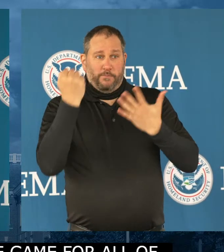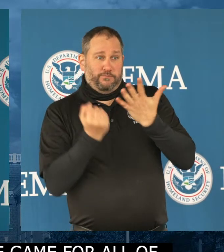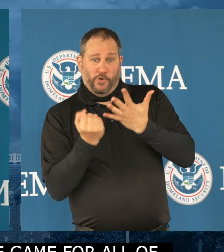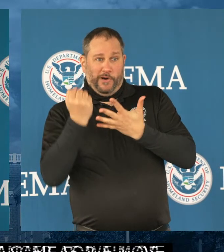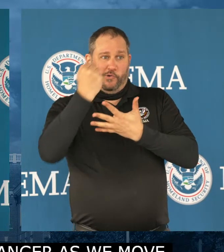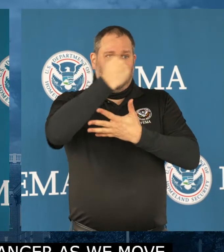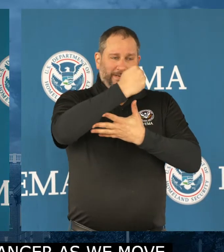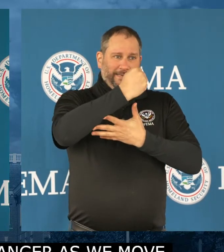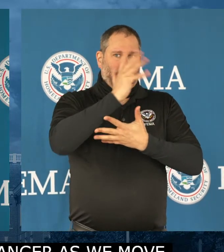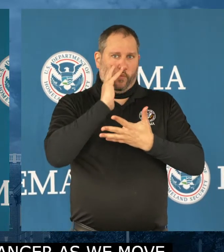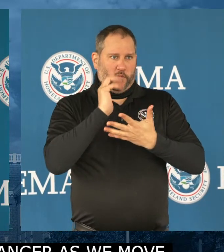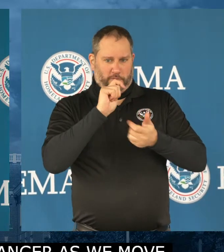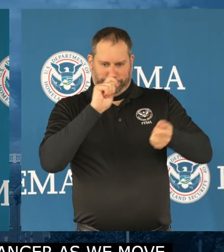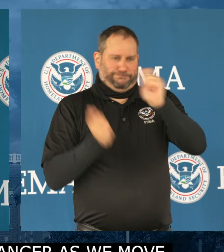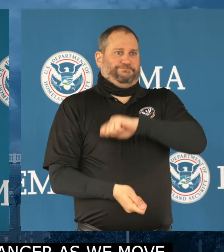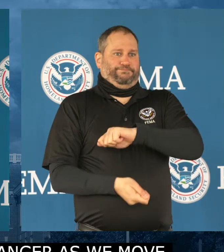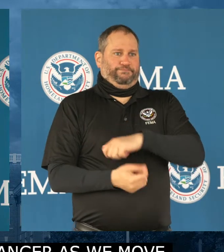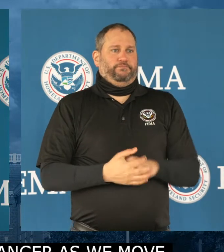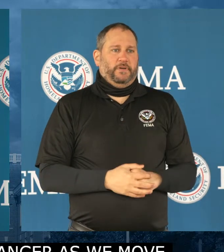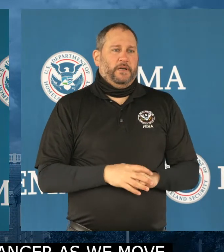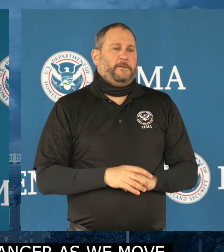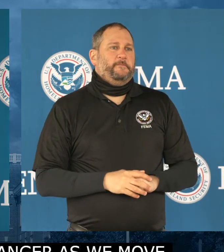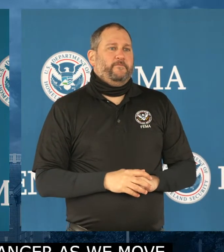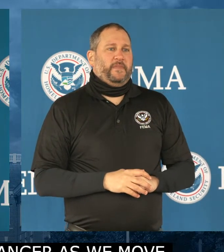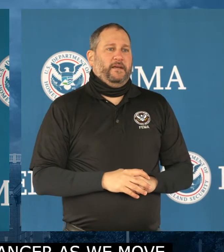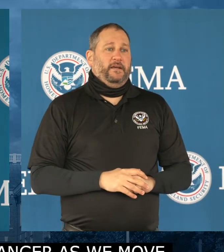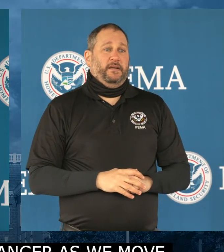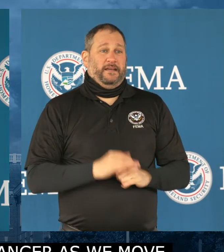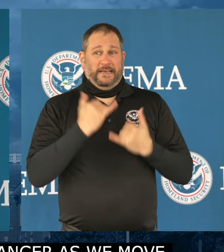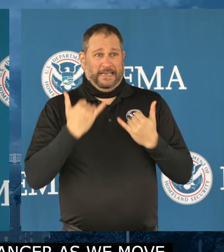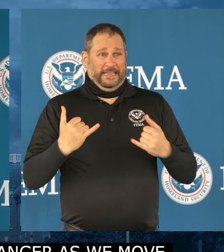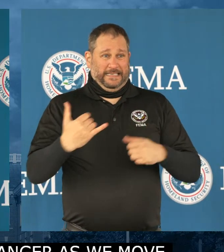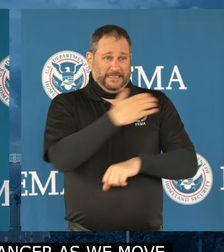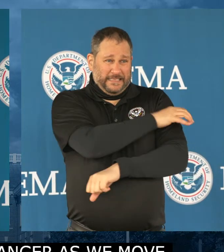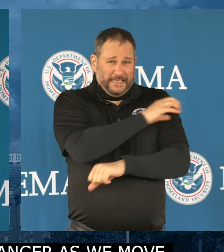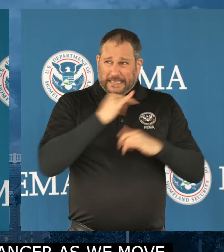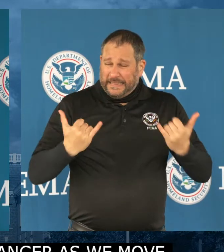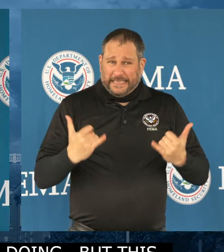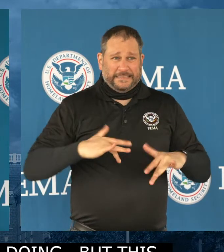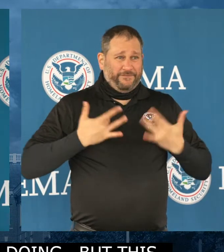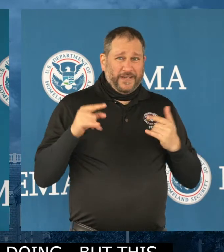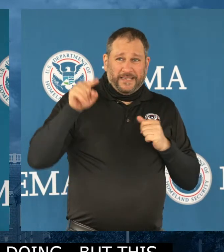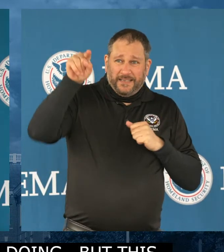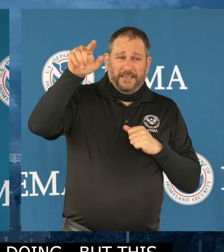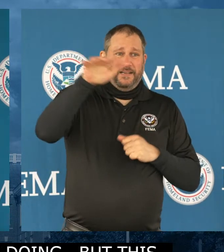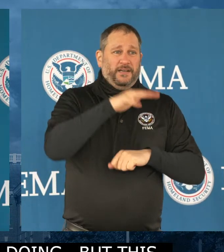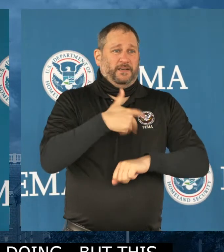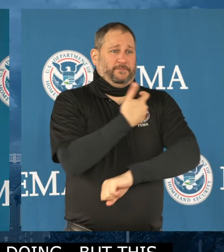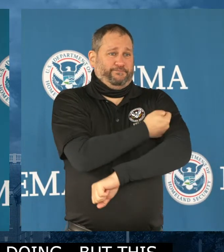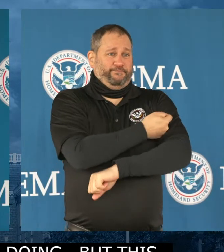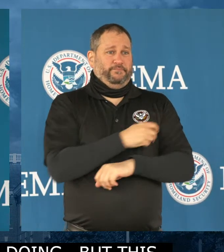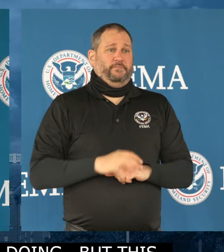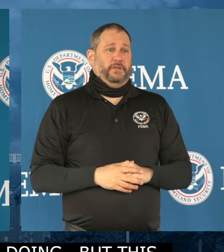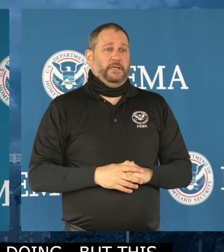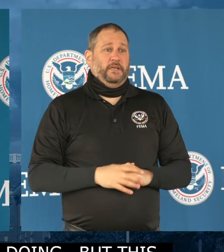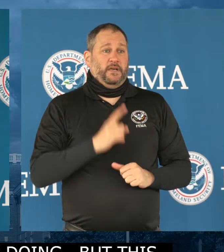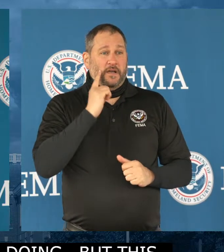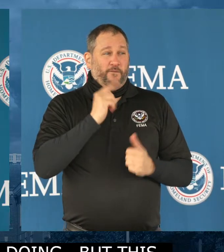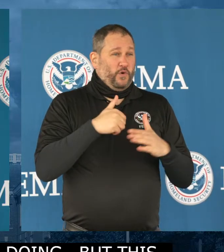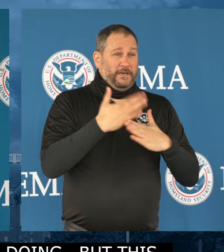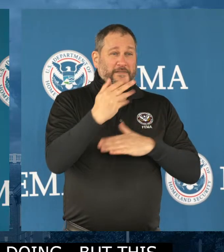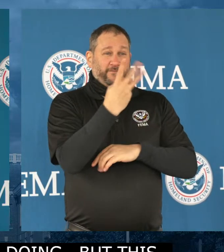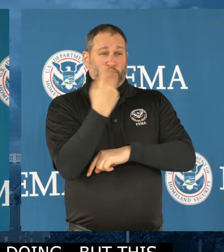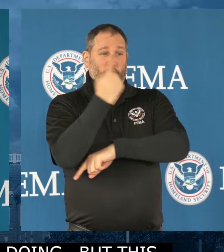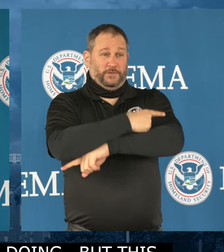we're doing. But this clinic, this event over these several days in partnership with